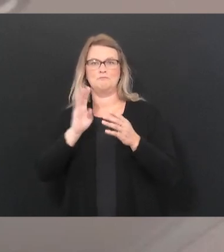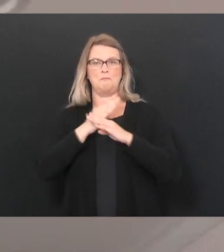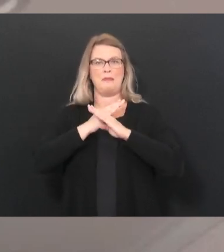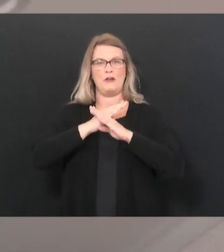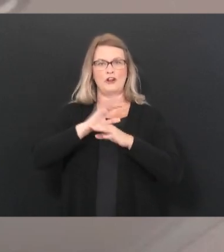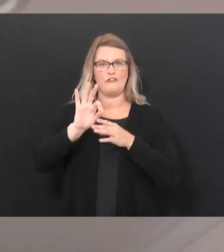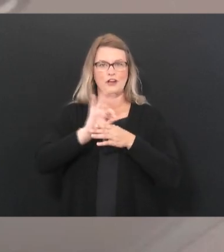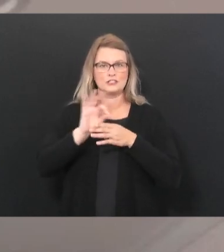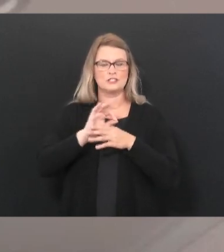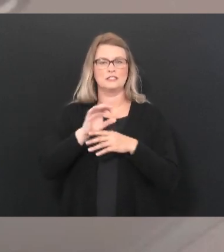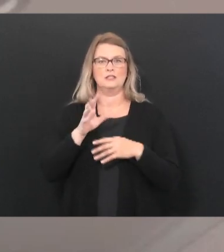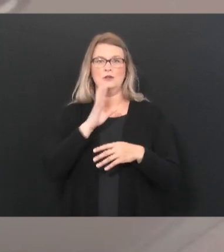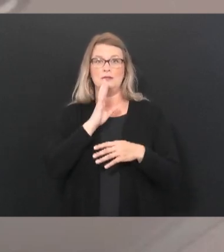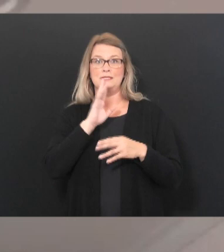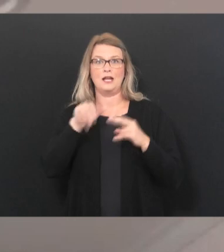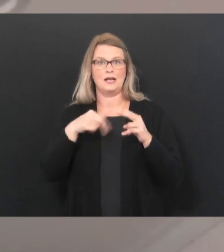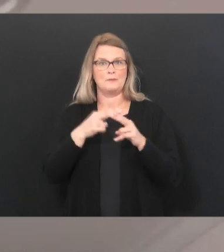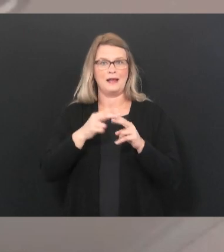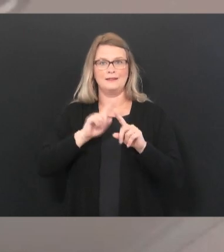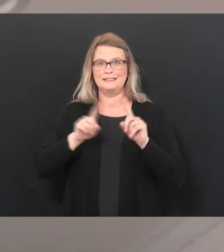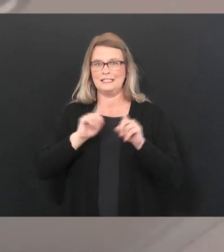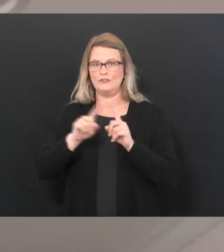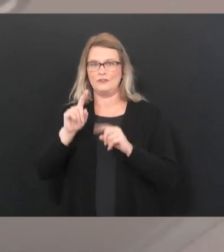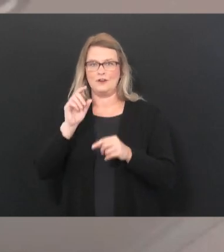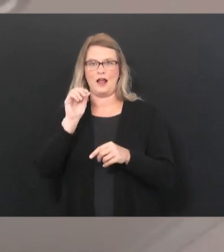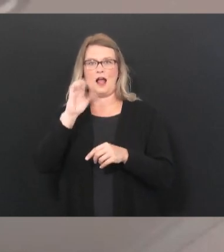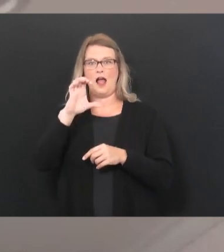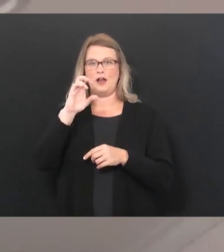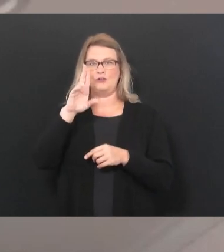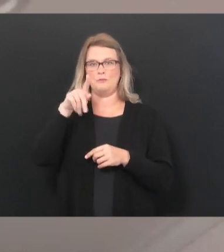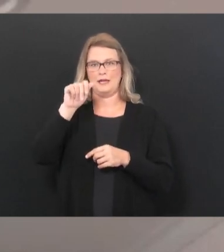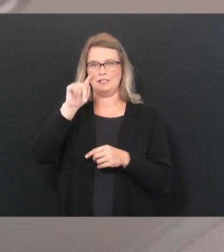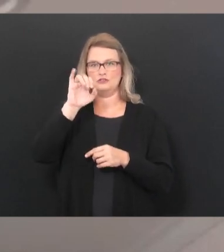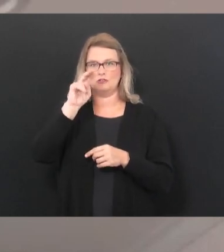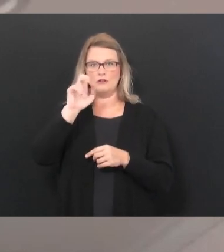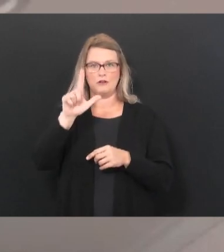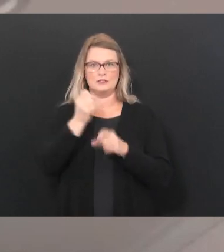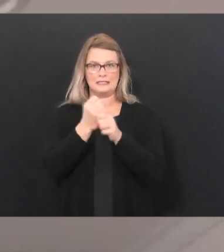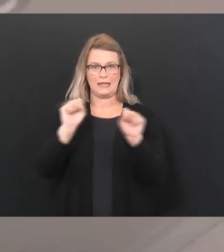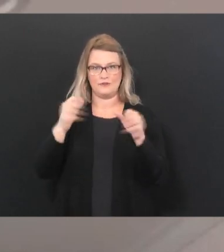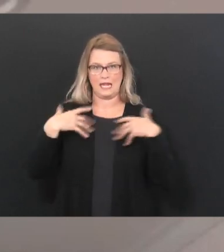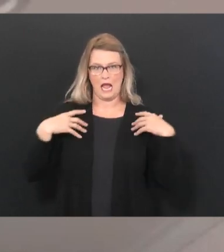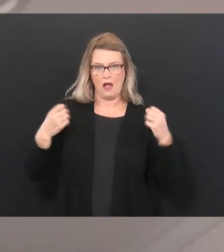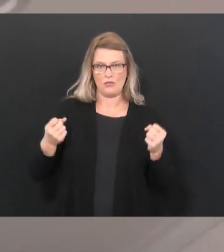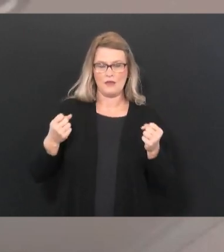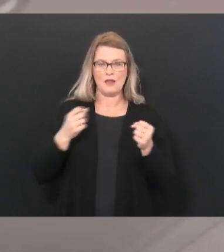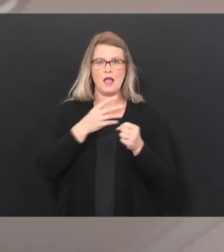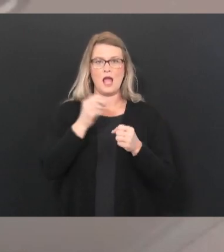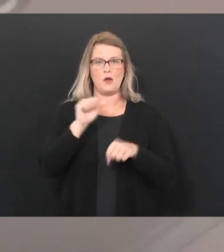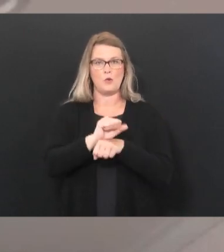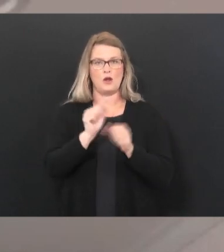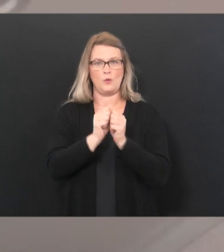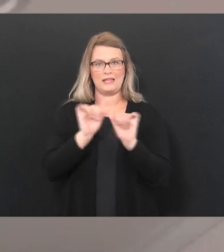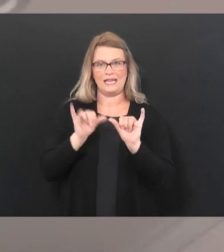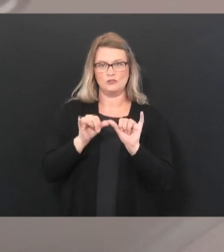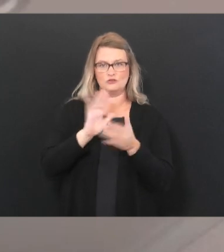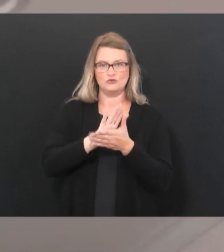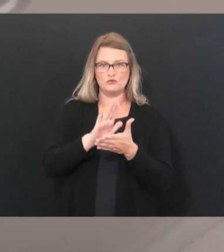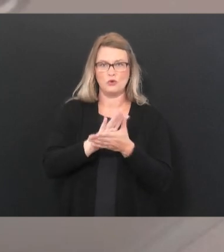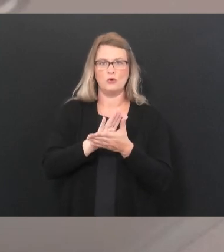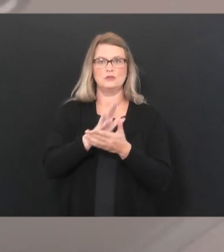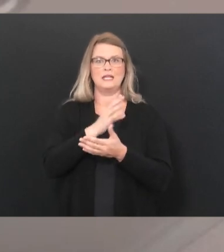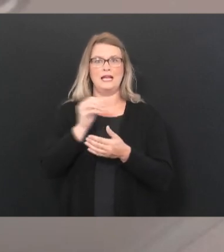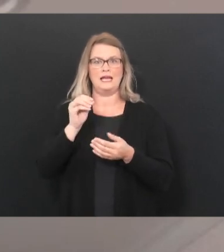with the National Institutes of Occupational Safety and Health. Now we're working with the engineering schools, and Dr.